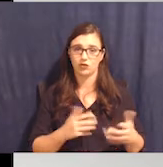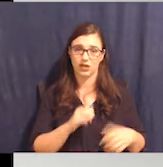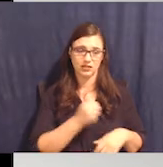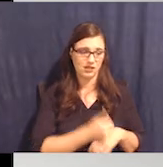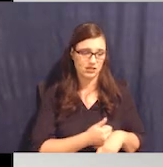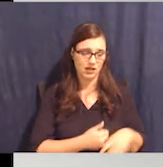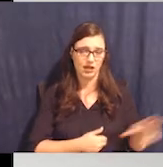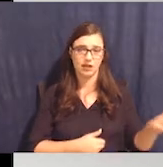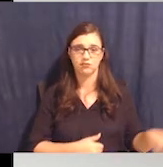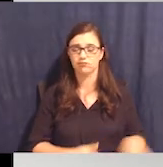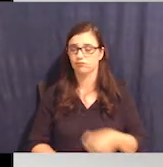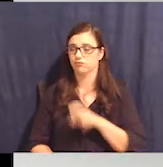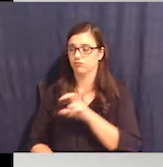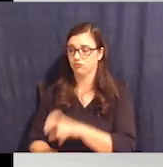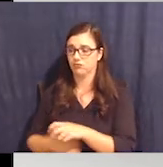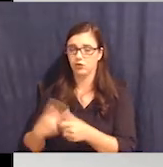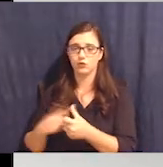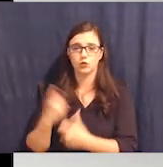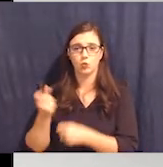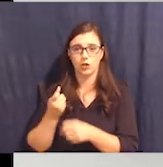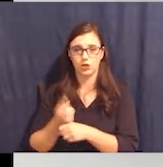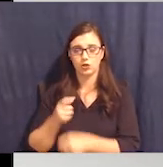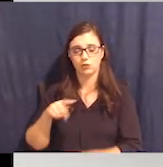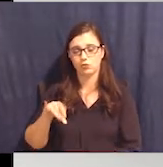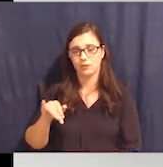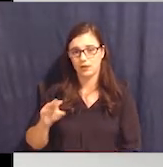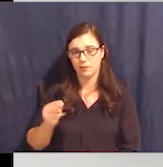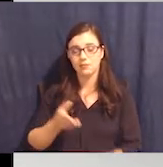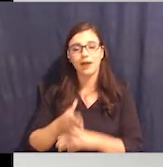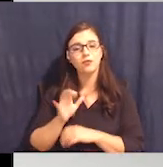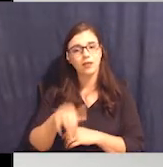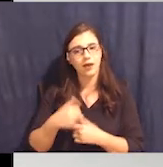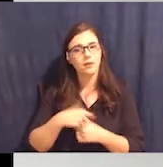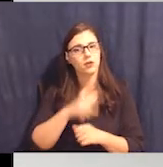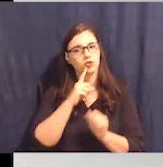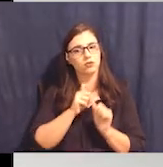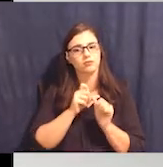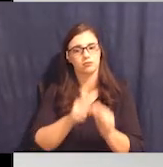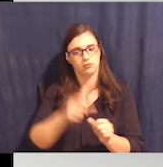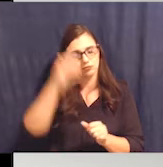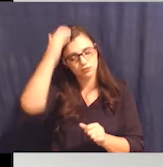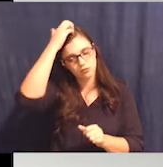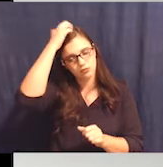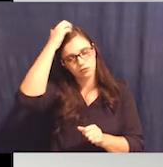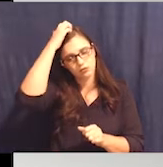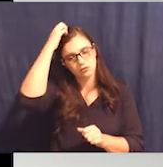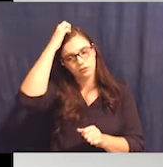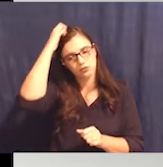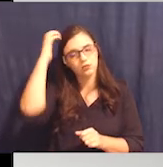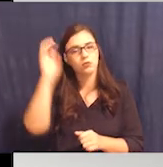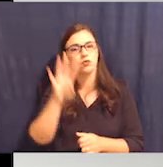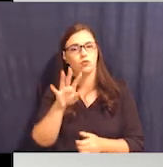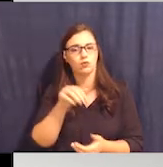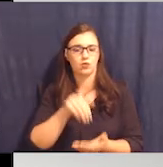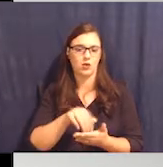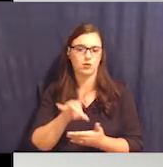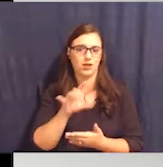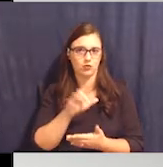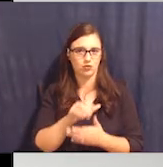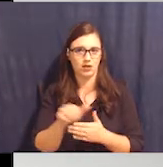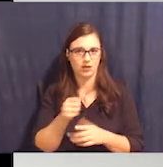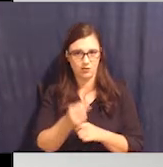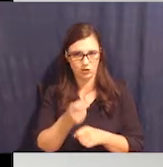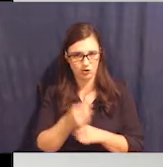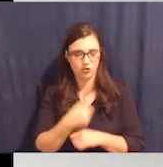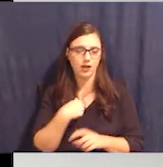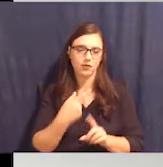account, had already set aside, paid the first year's premium, and after that, I made sure that I continued to put the $4,800 a year into